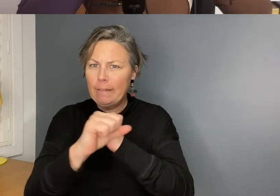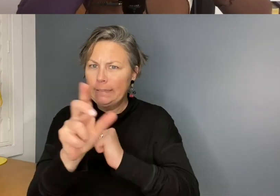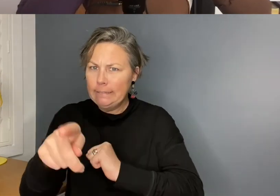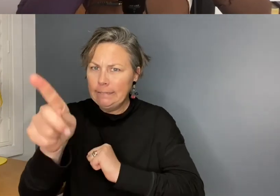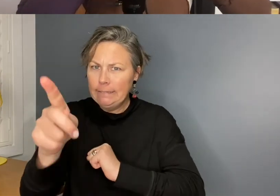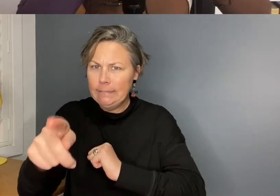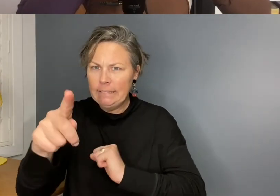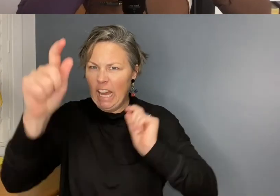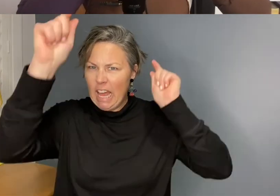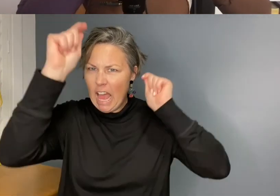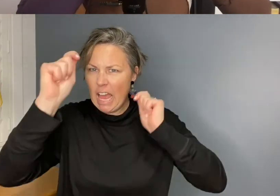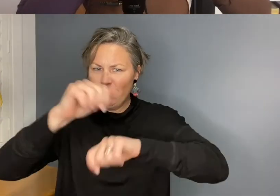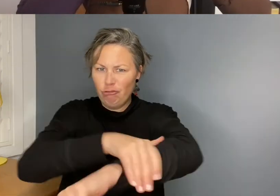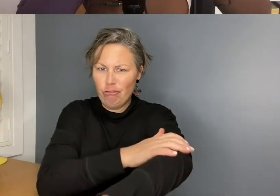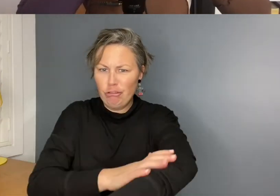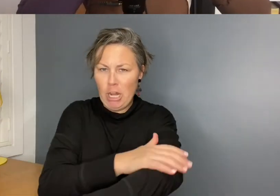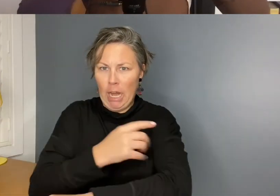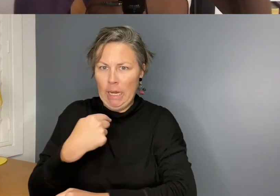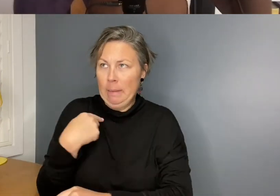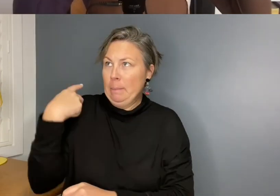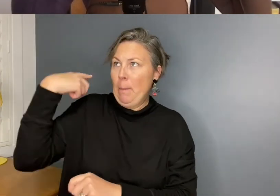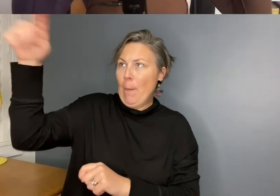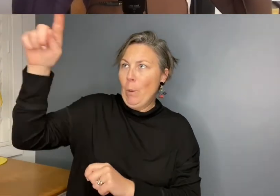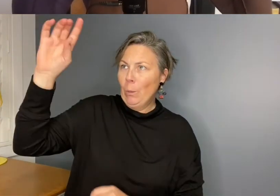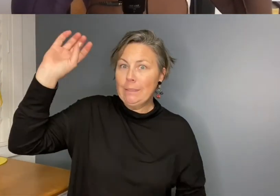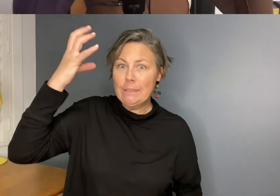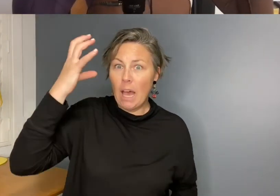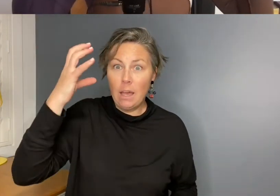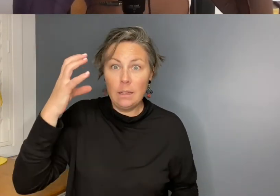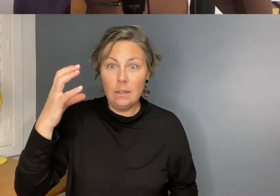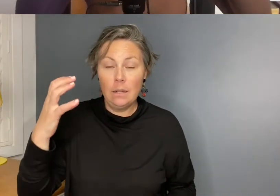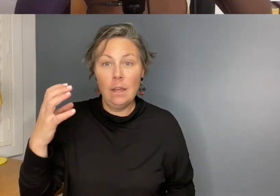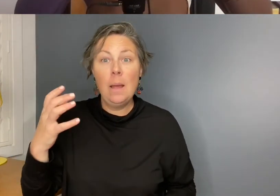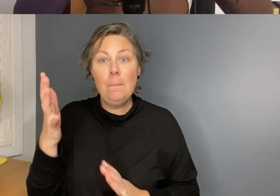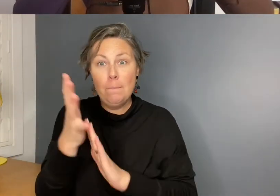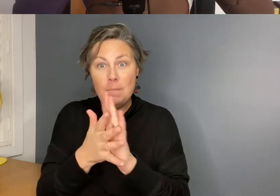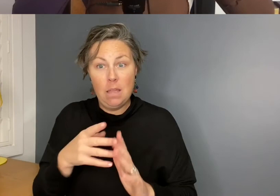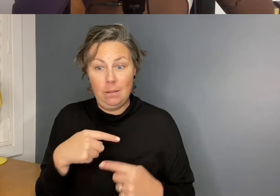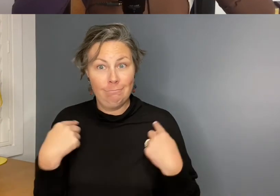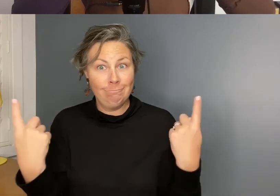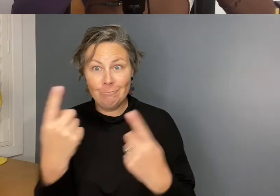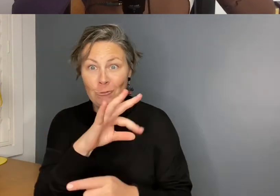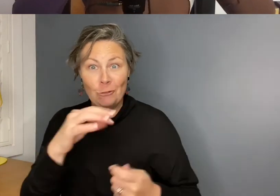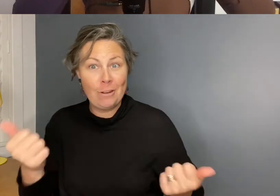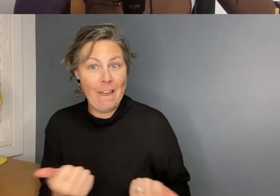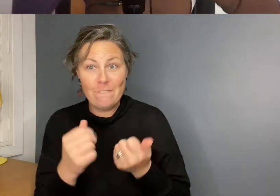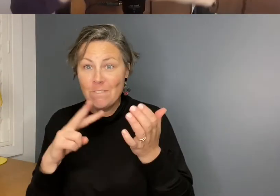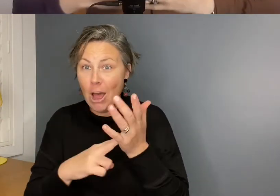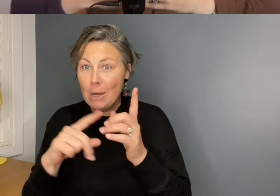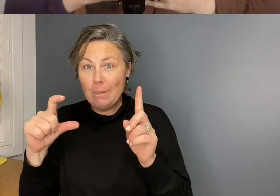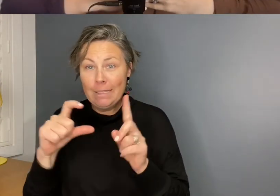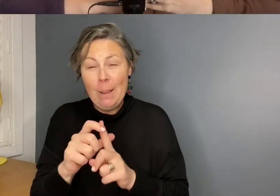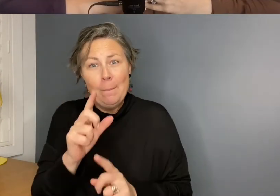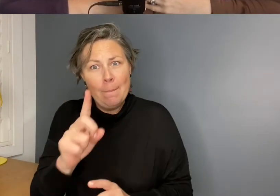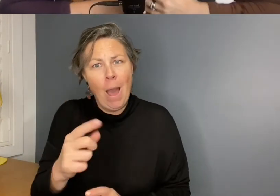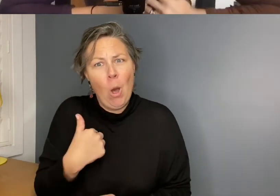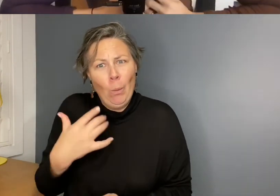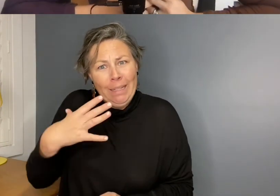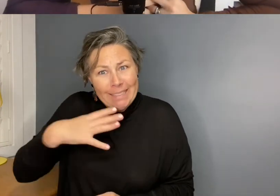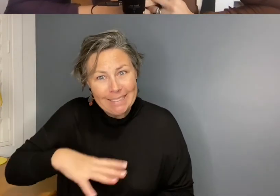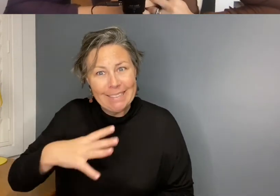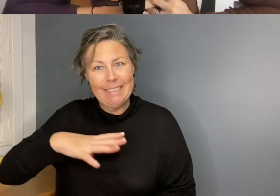and dangerous. And it turns out the sun is absolutely necessary. Exactly. We need the sun to create